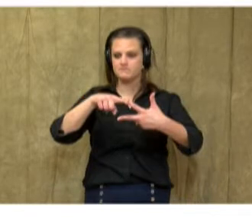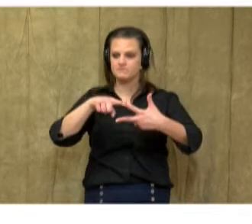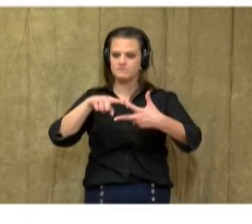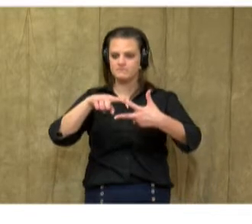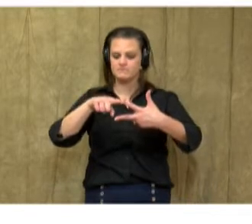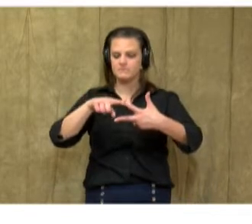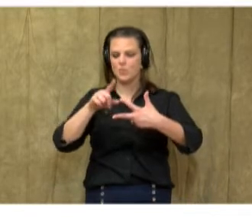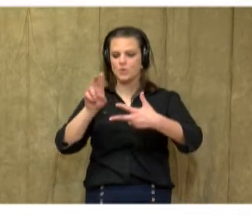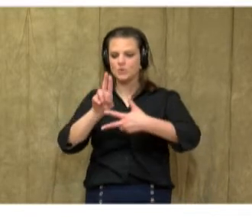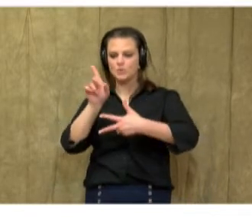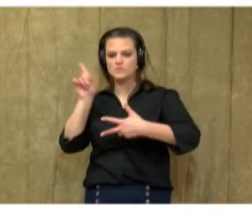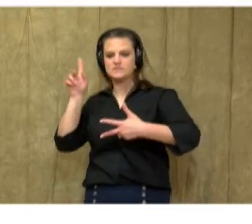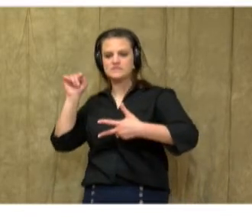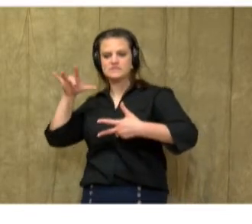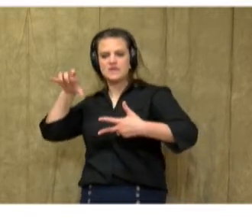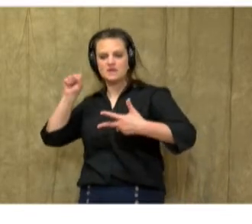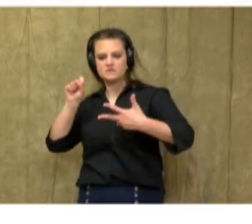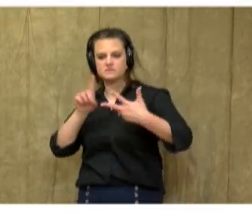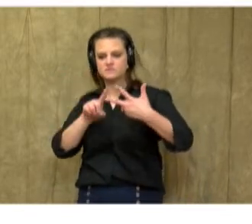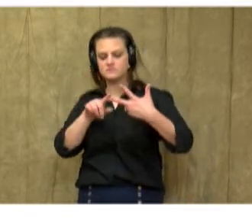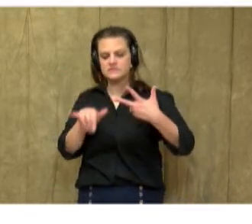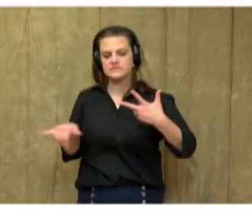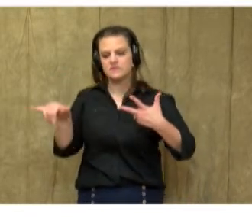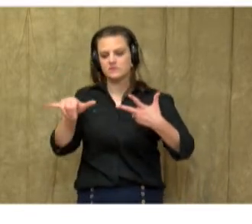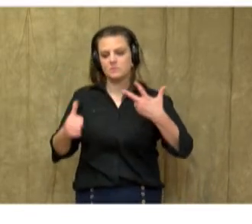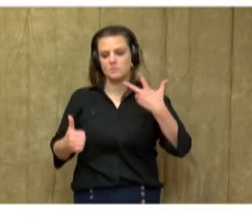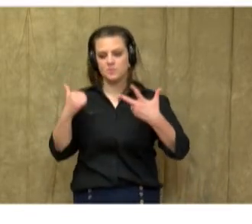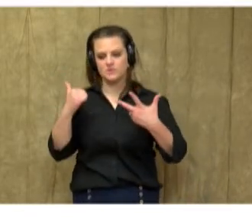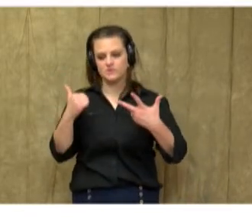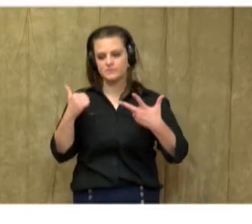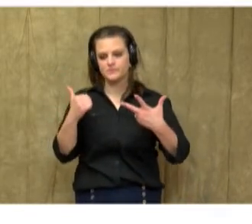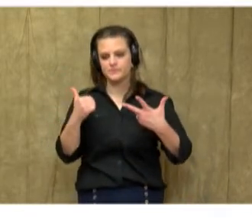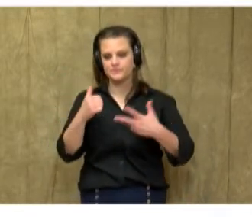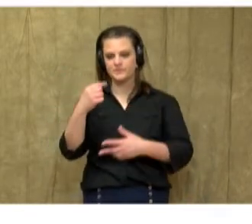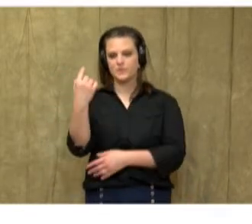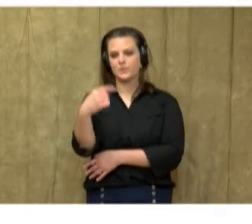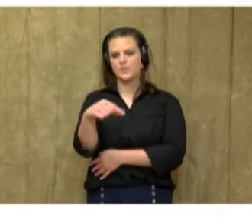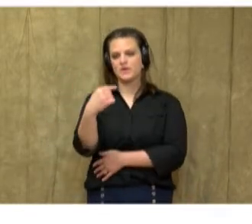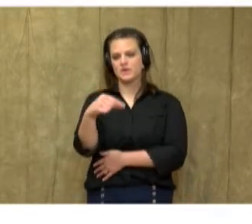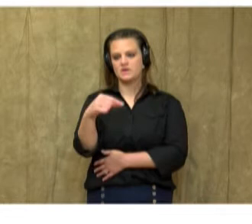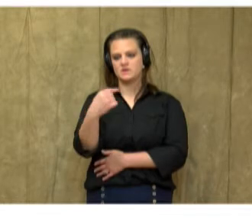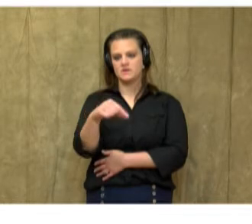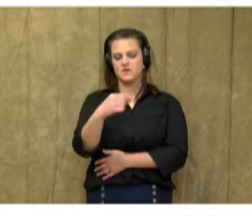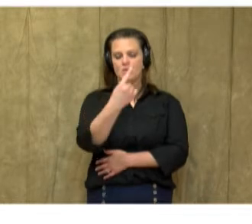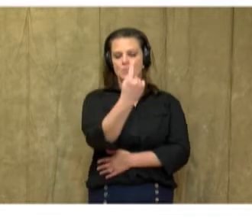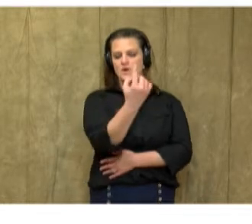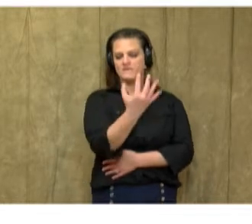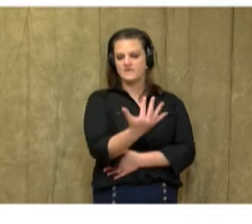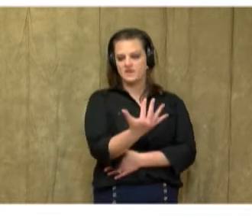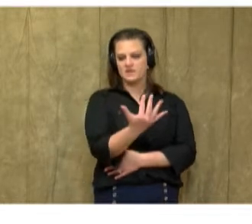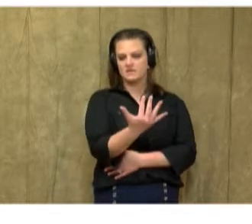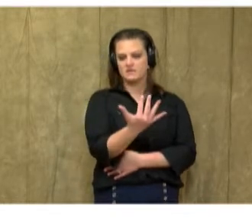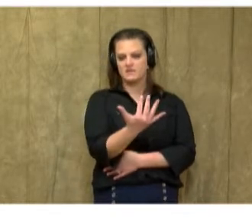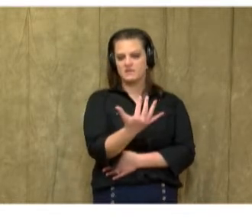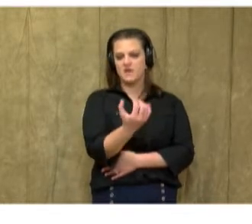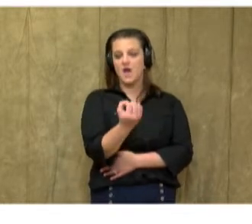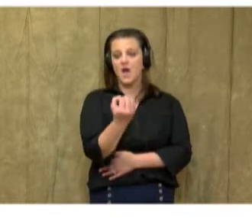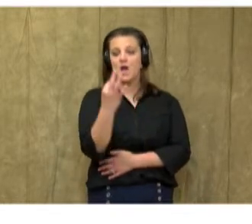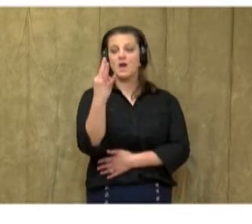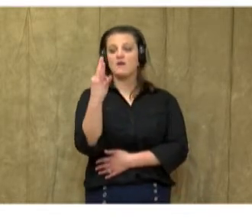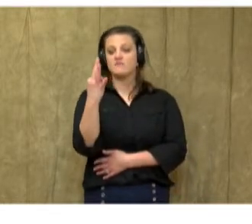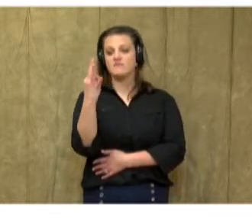the tiles here, or you might use standard multiplication. So green tiles, it said 1/5